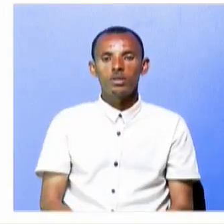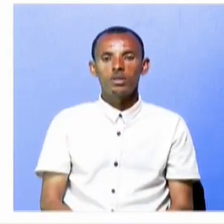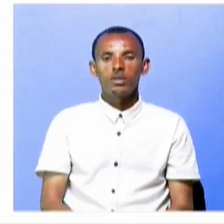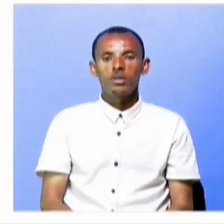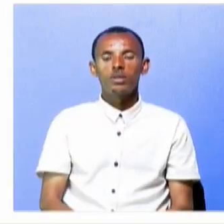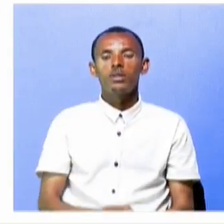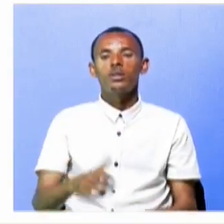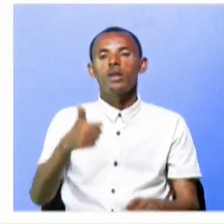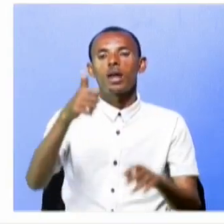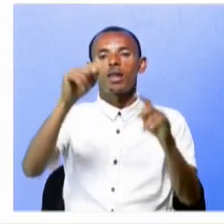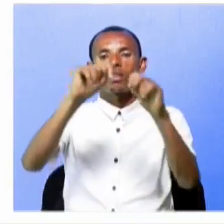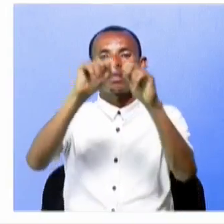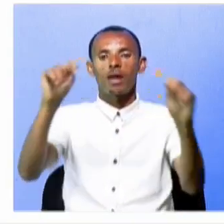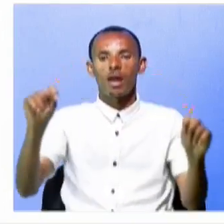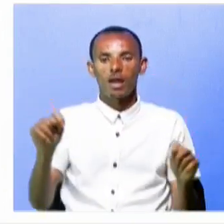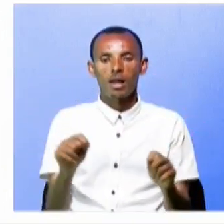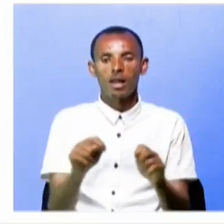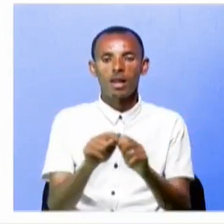a triangle,